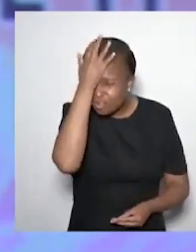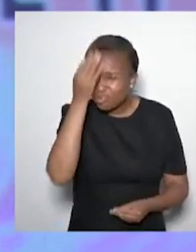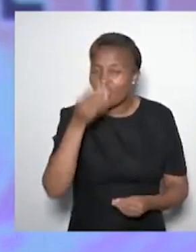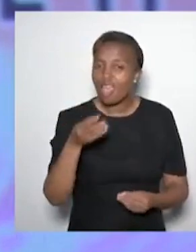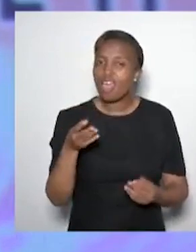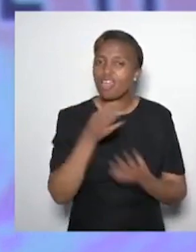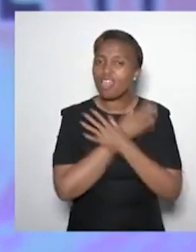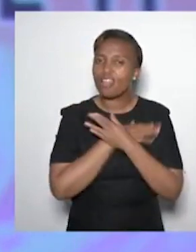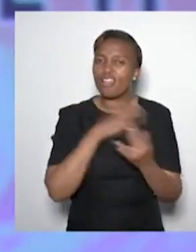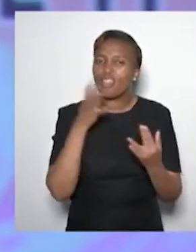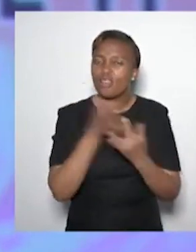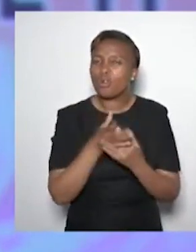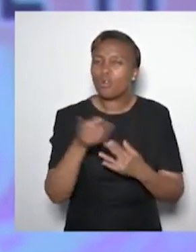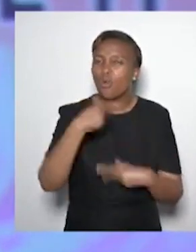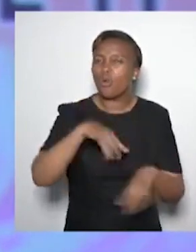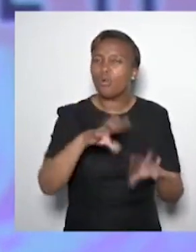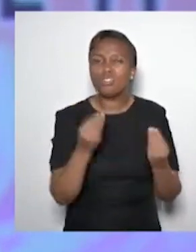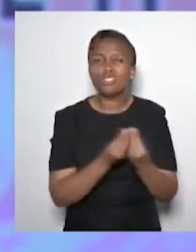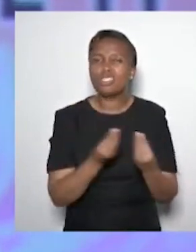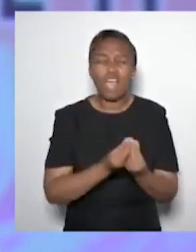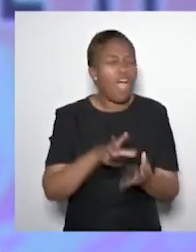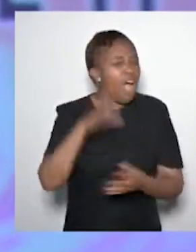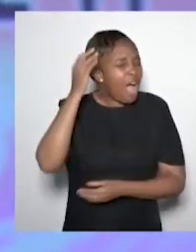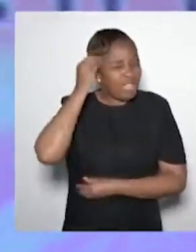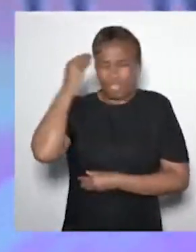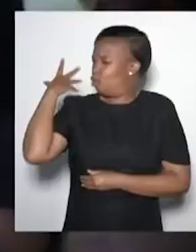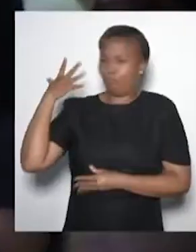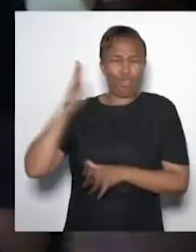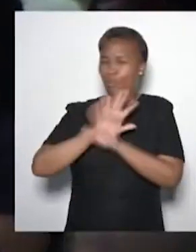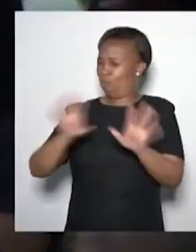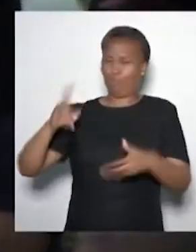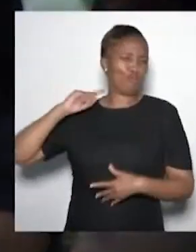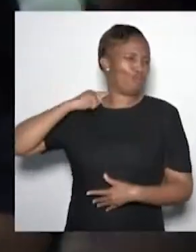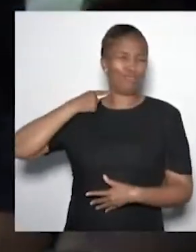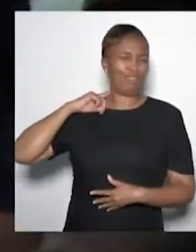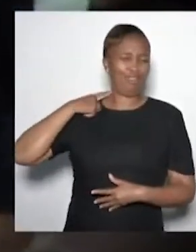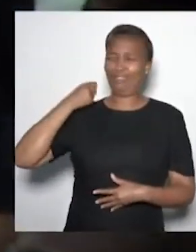thin, are muruja akitsebe akinya go fura motho.